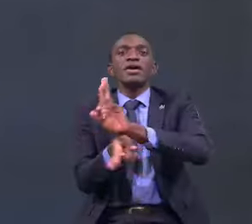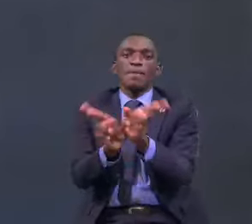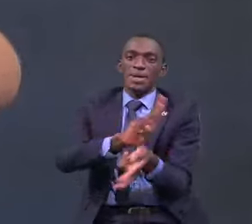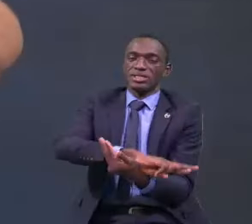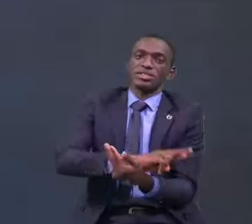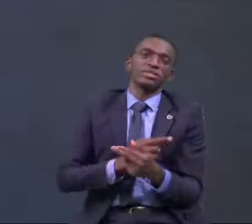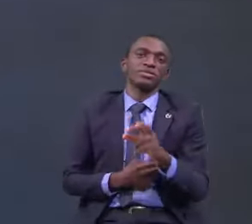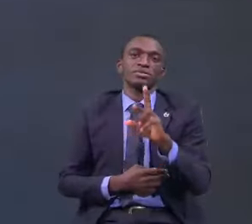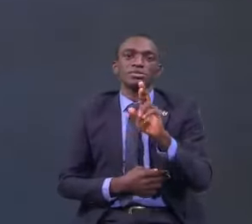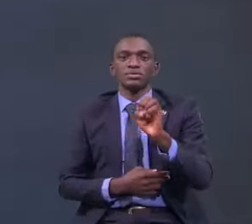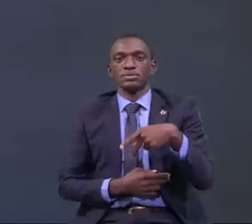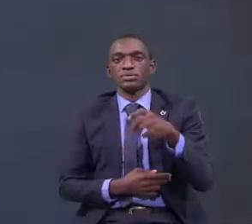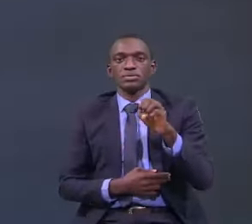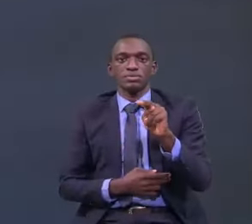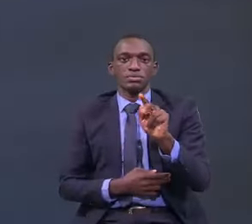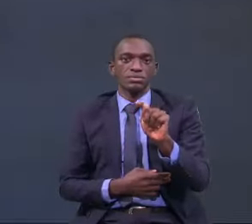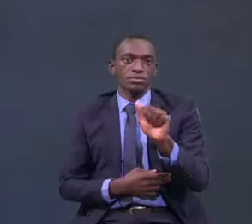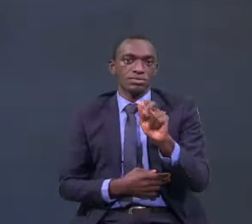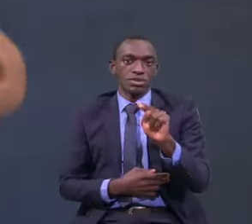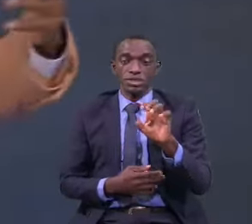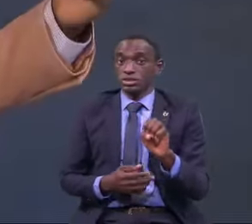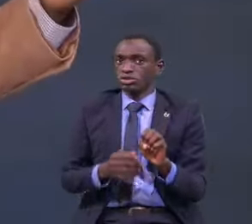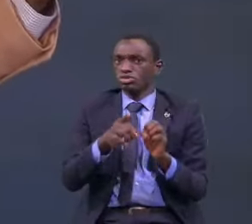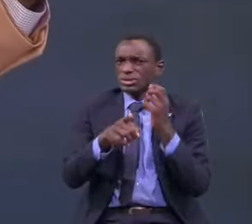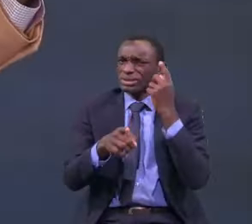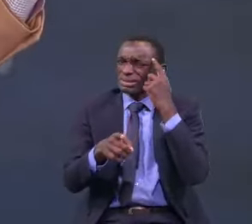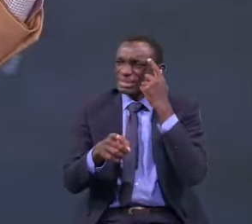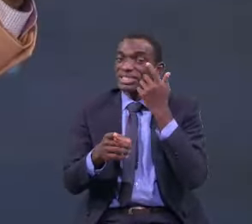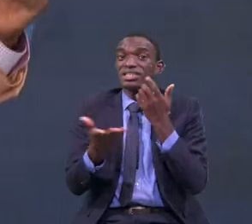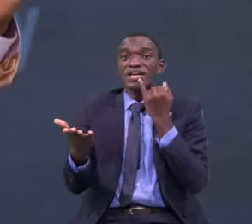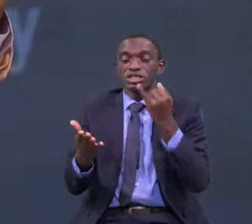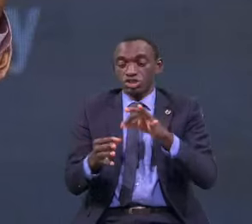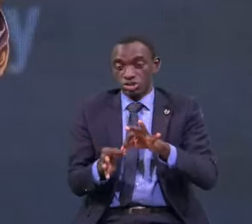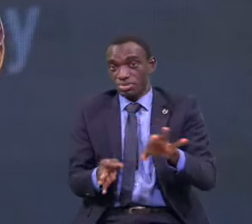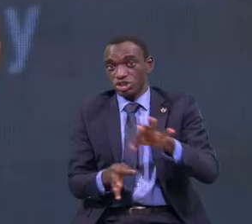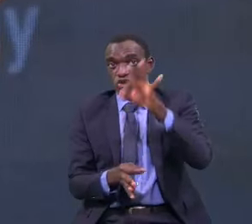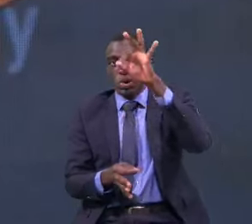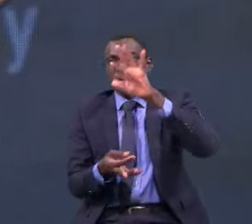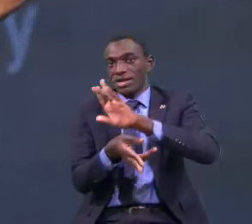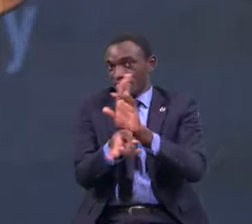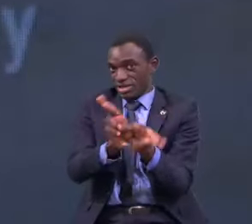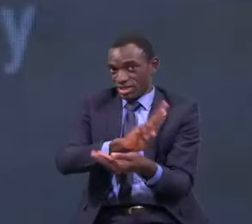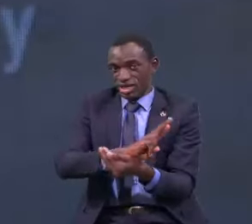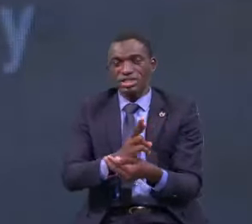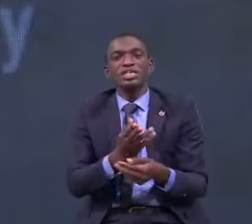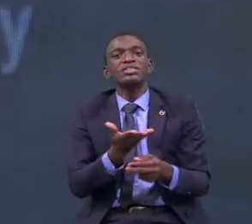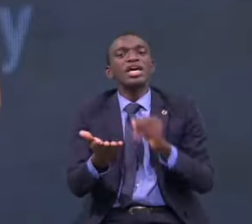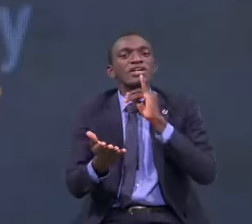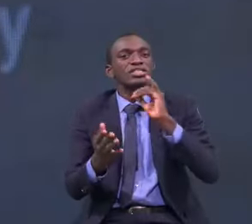repentance. There is spiritual repentance. There is an educational